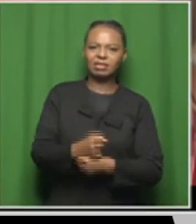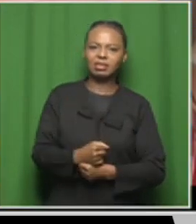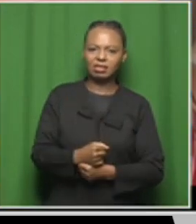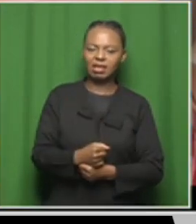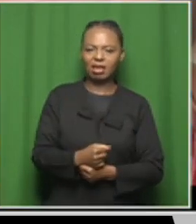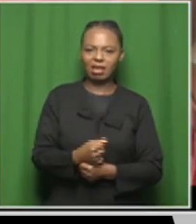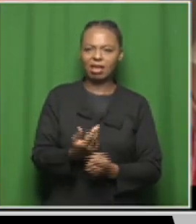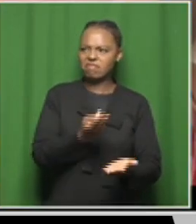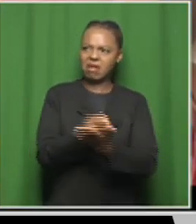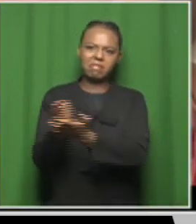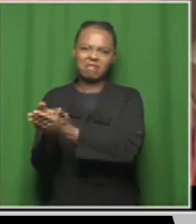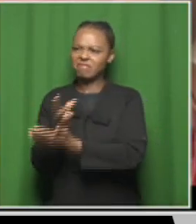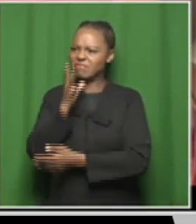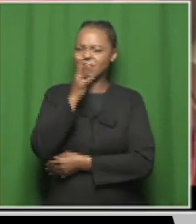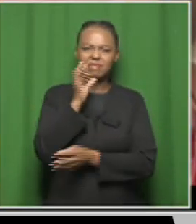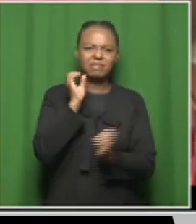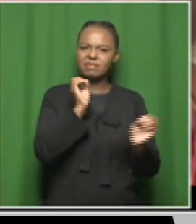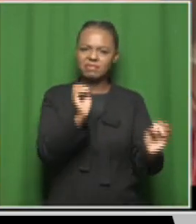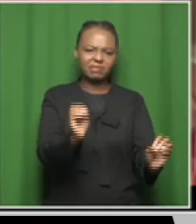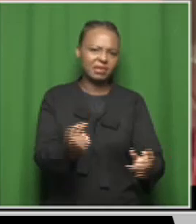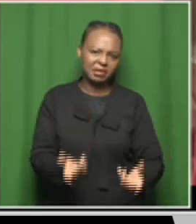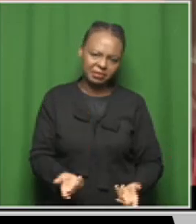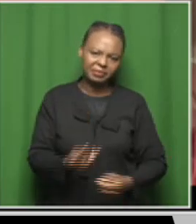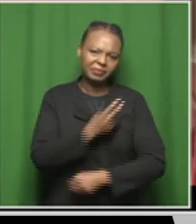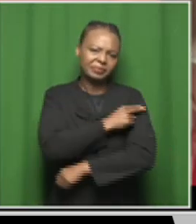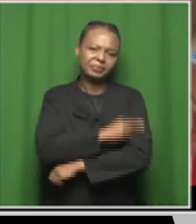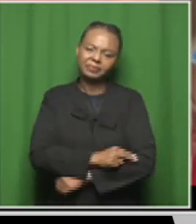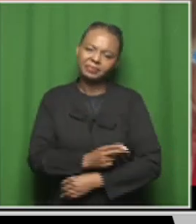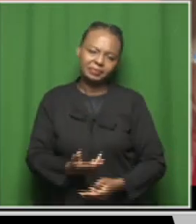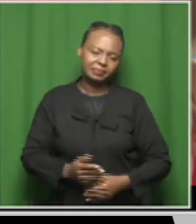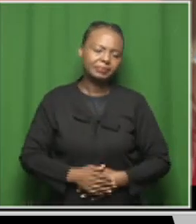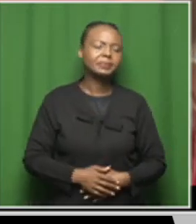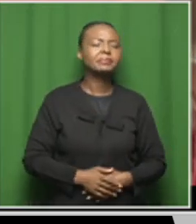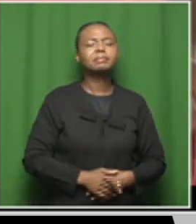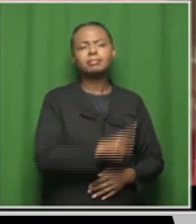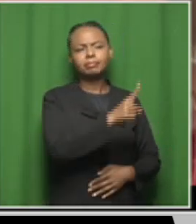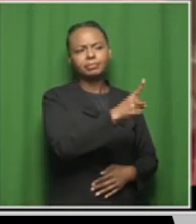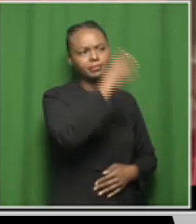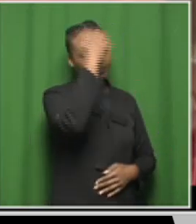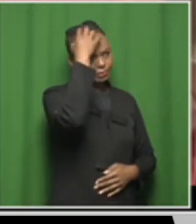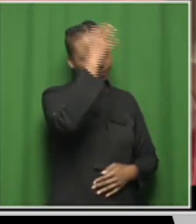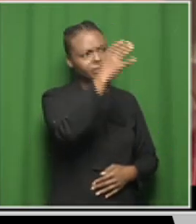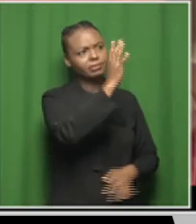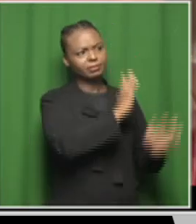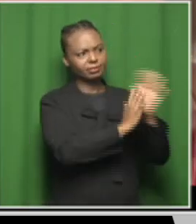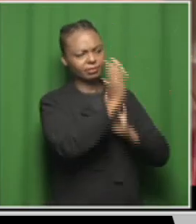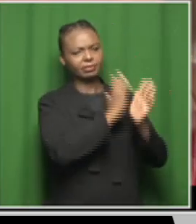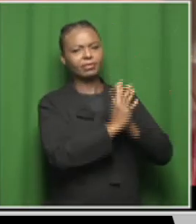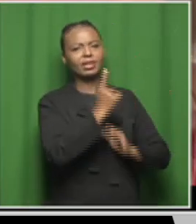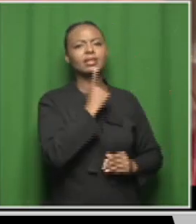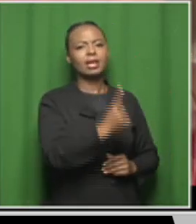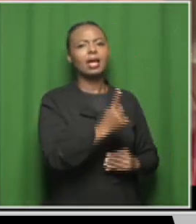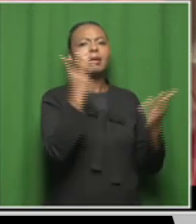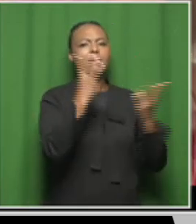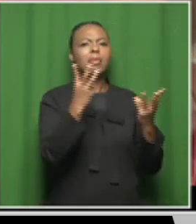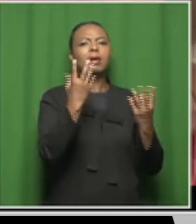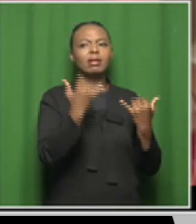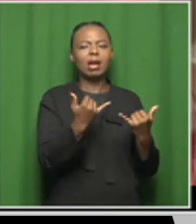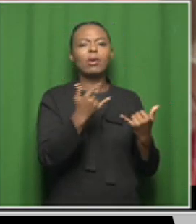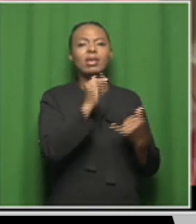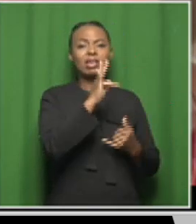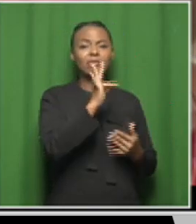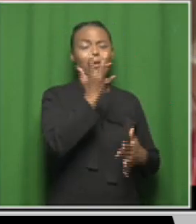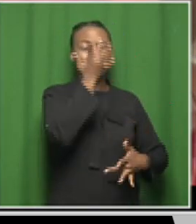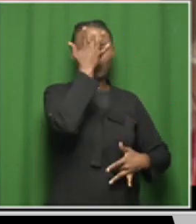Professor de Oliveira, you did mention in your previous response that people should avoid large